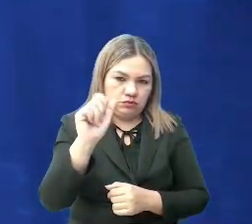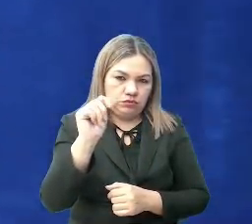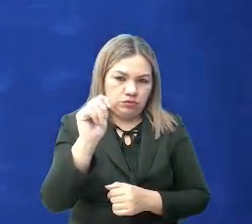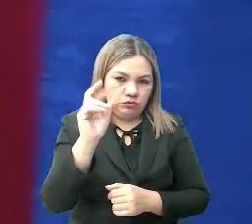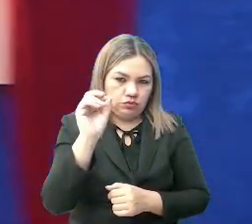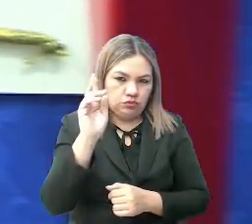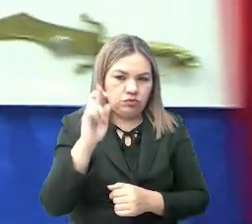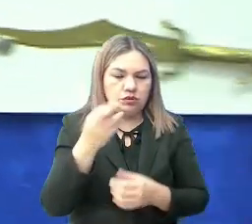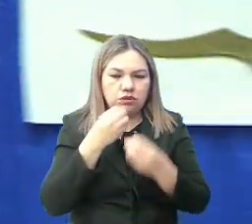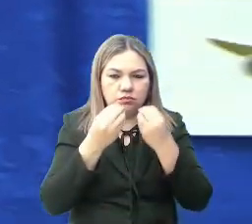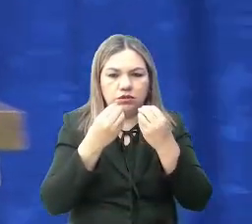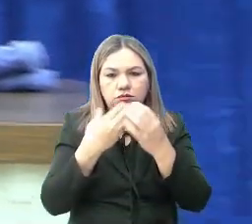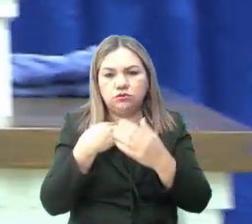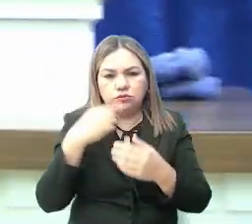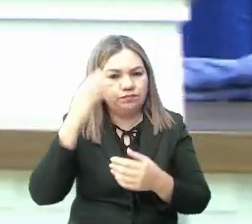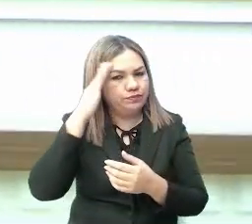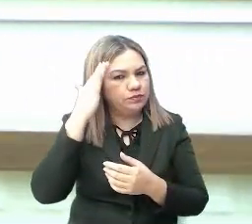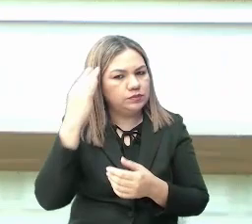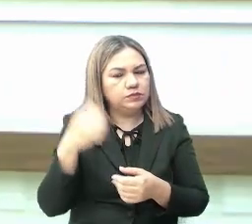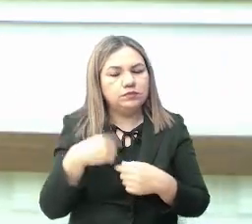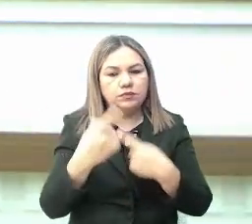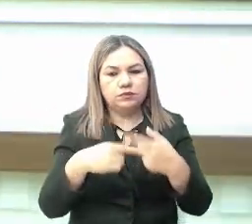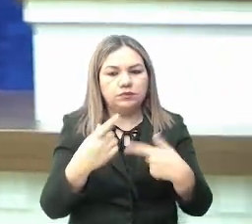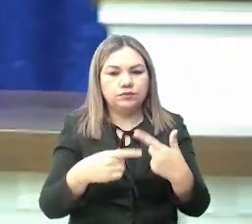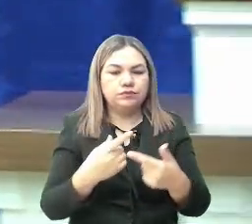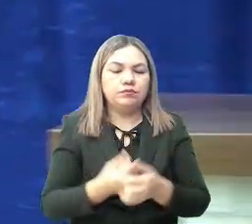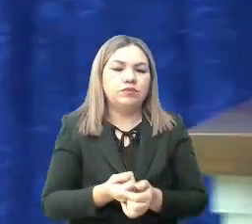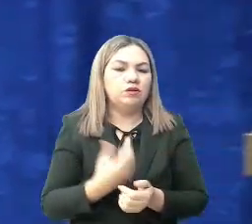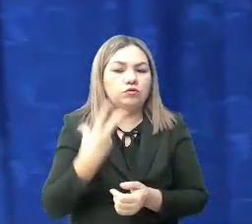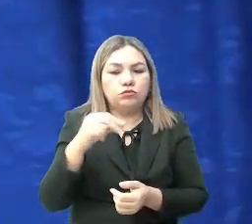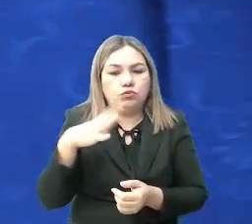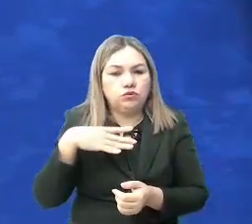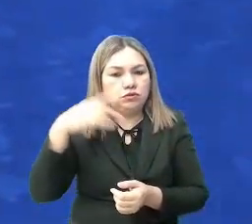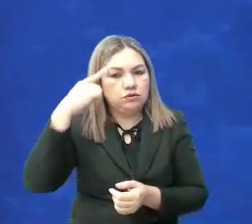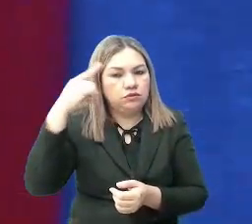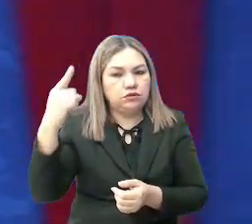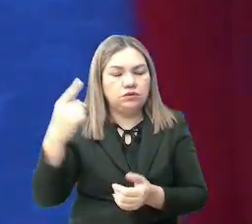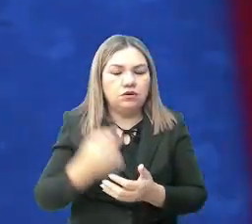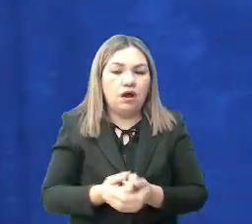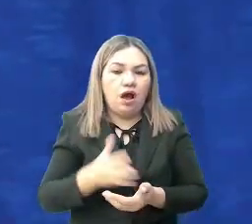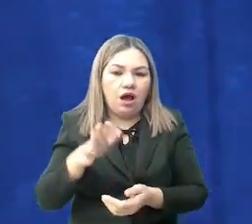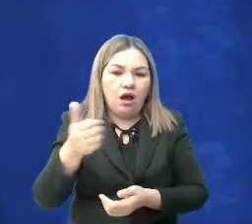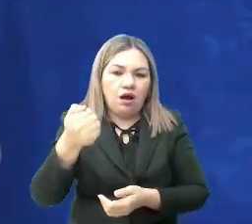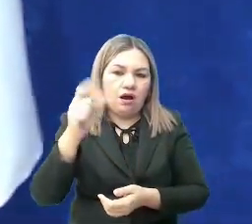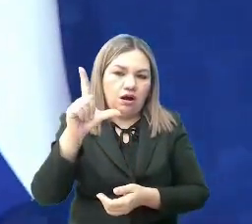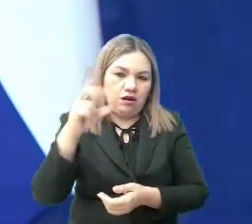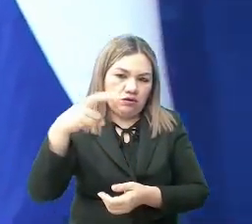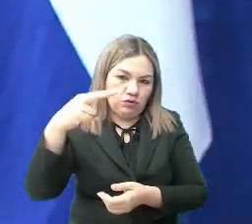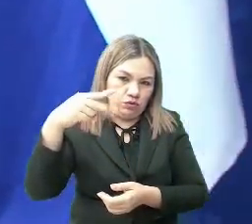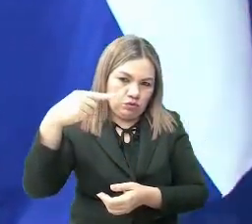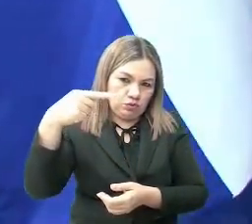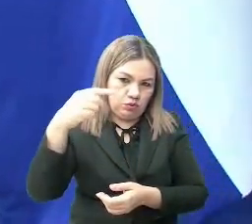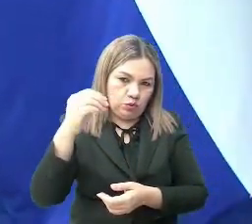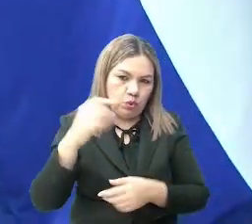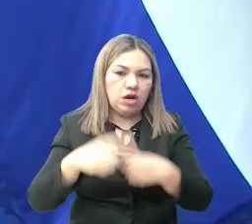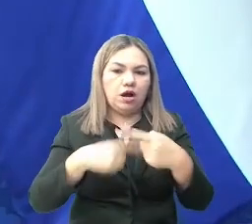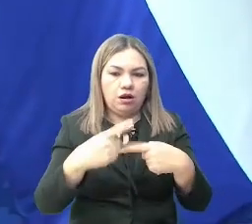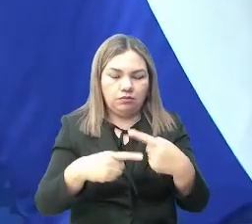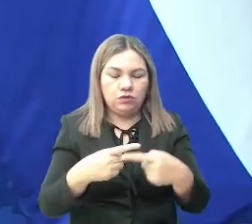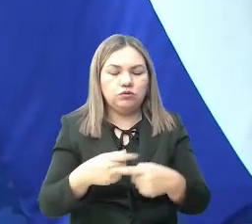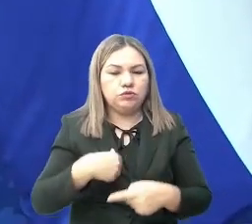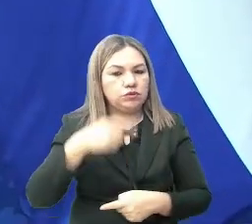afterwards, the pastor got mad. What did they do? They washed her brain. I don't know what happened to do, but they did something